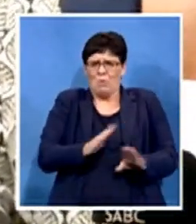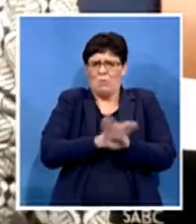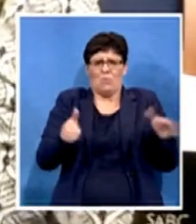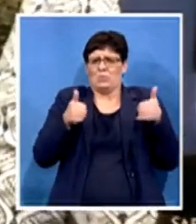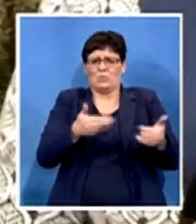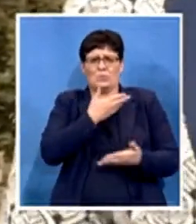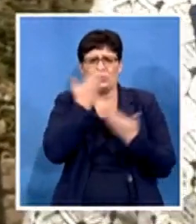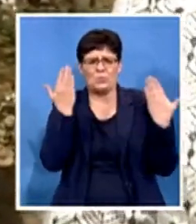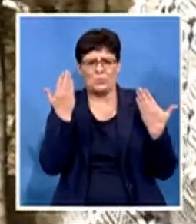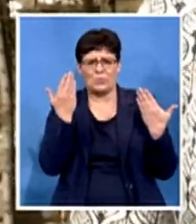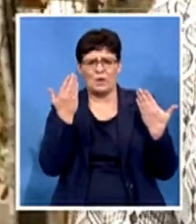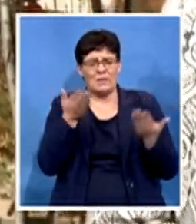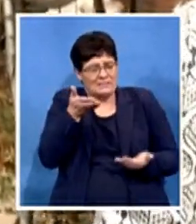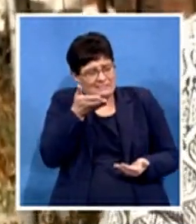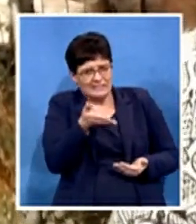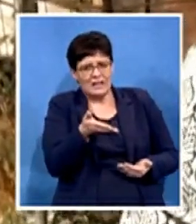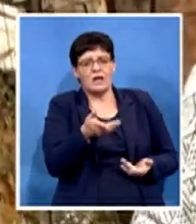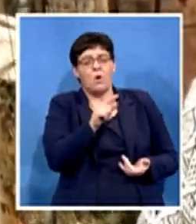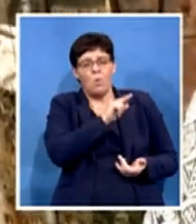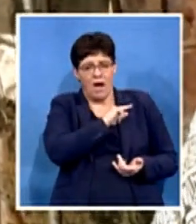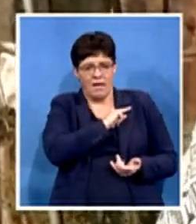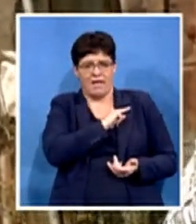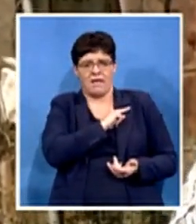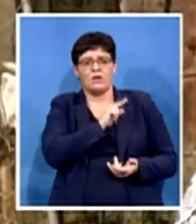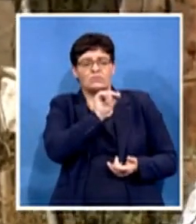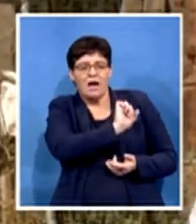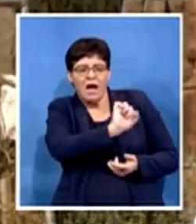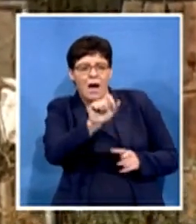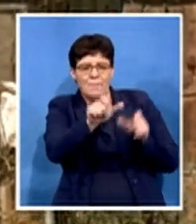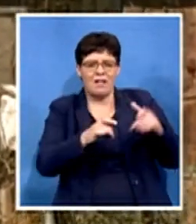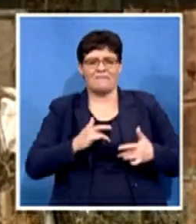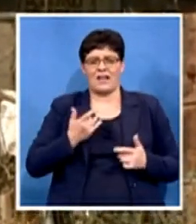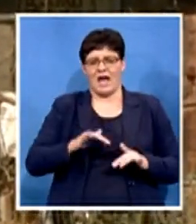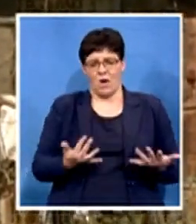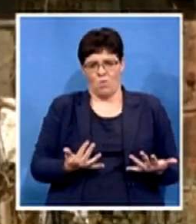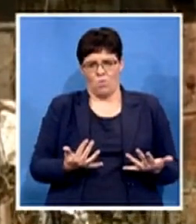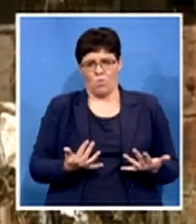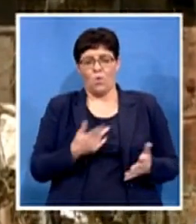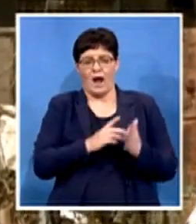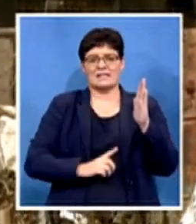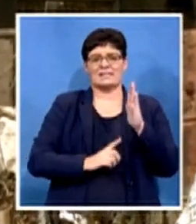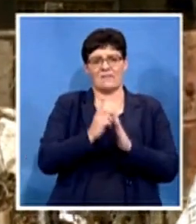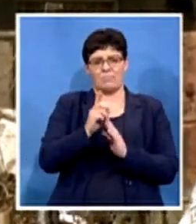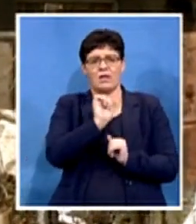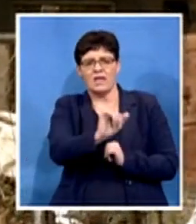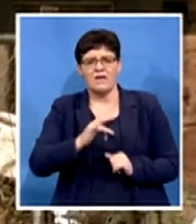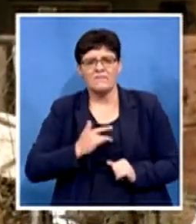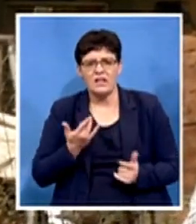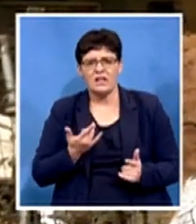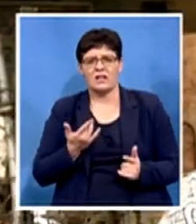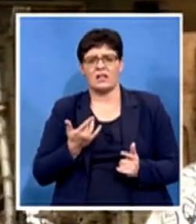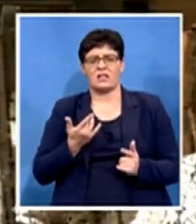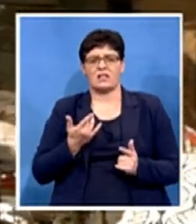just to get their feeling about the latest development, how they are feeling with the arrest of